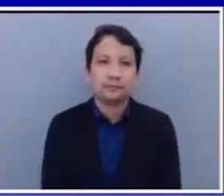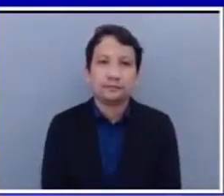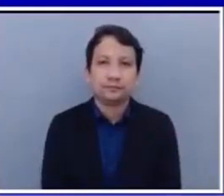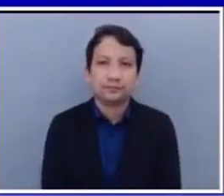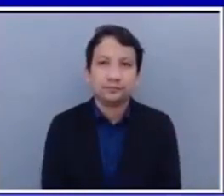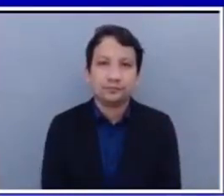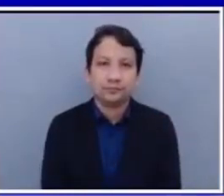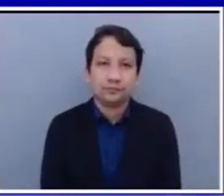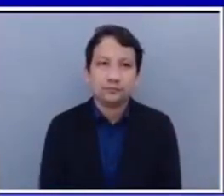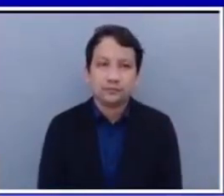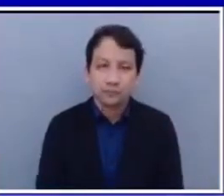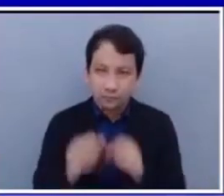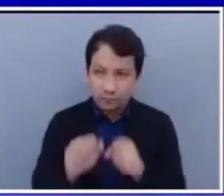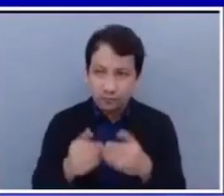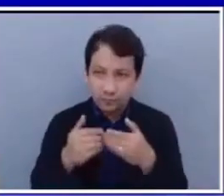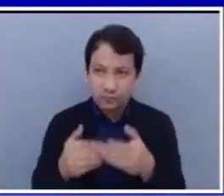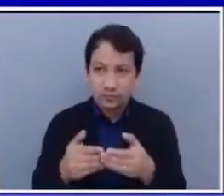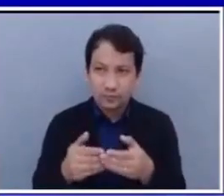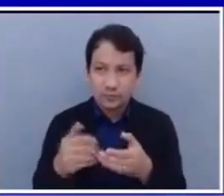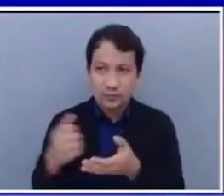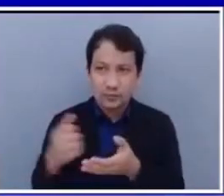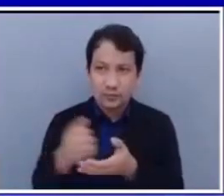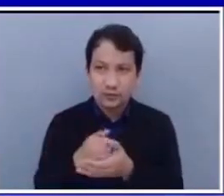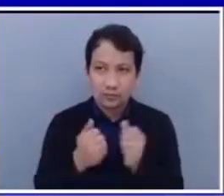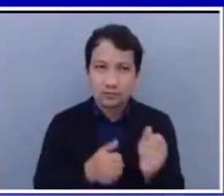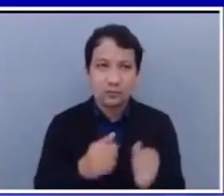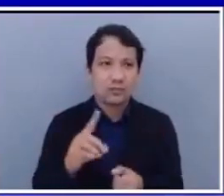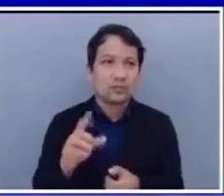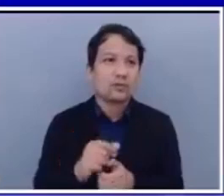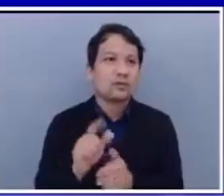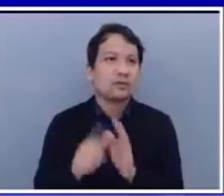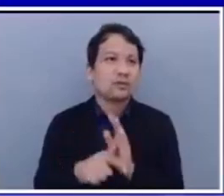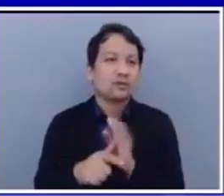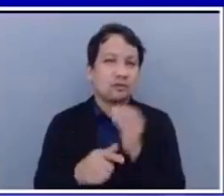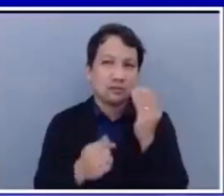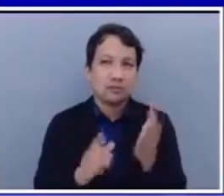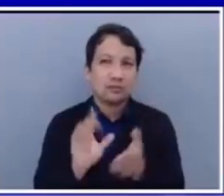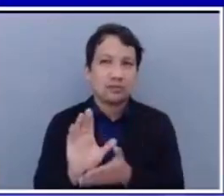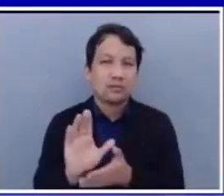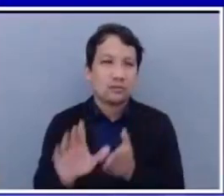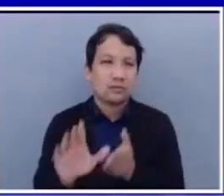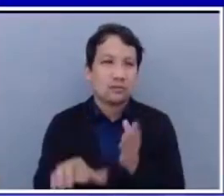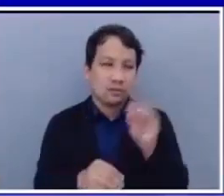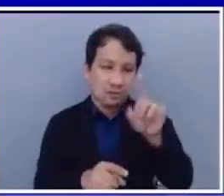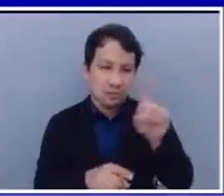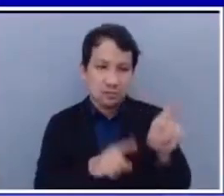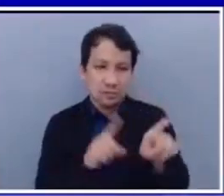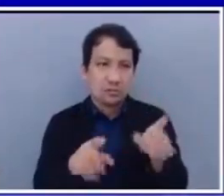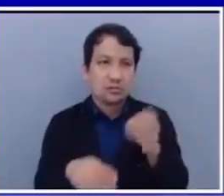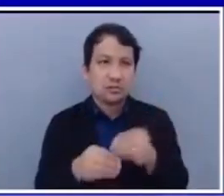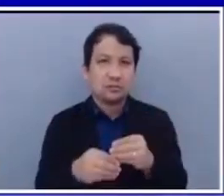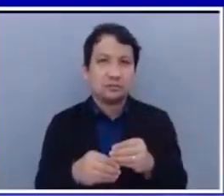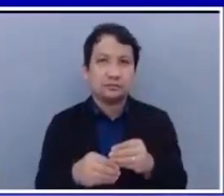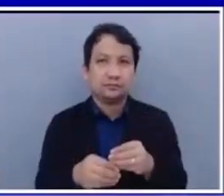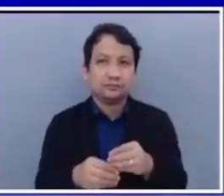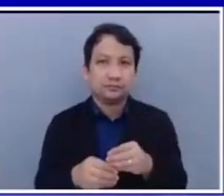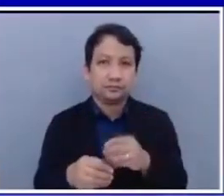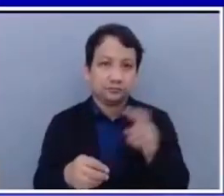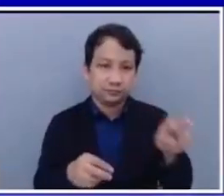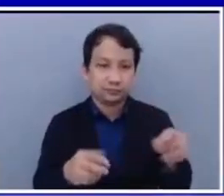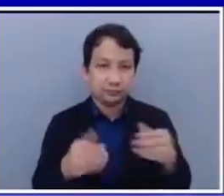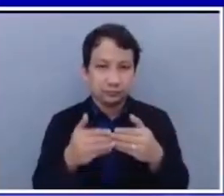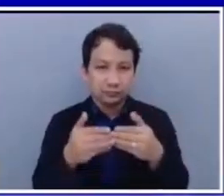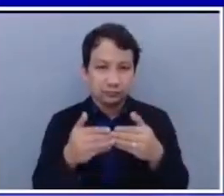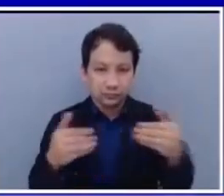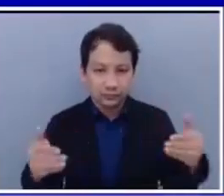We can still scrutinize the data later siguro. Yung sinasabi mo na yung timing, we have to look at the time series. But